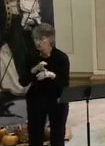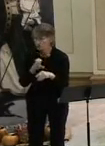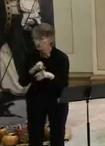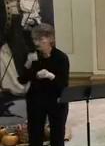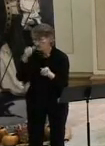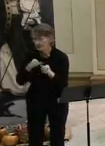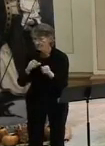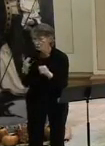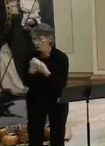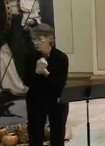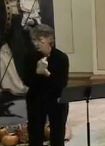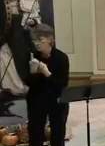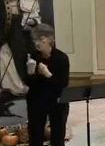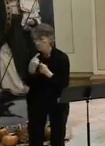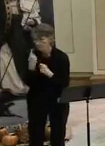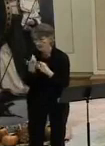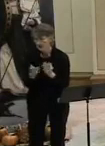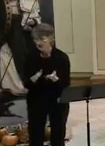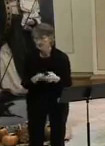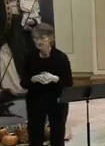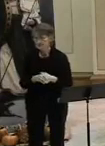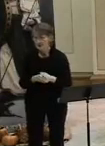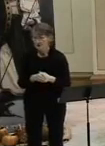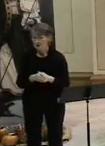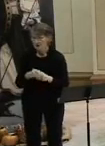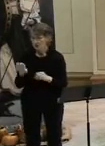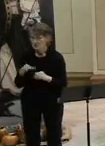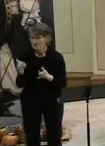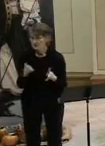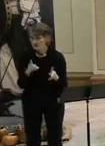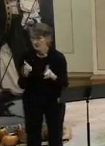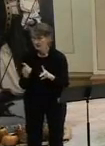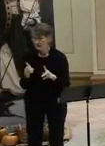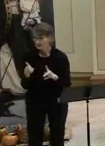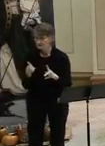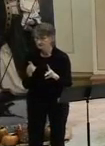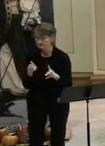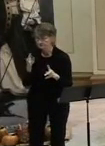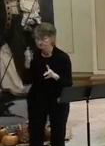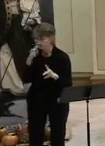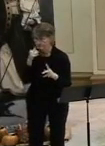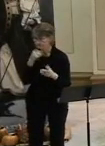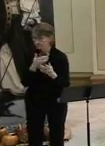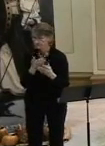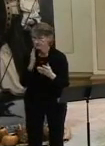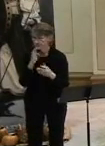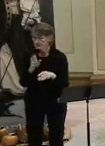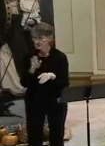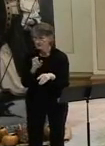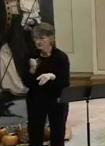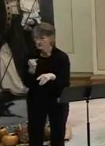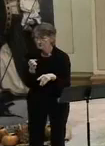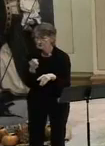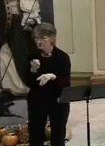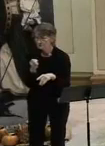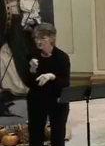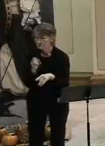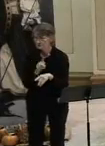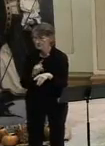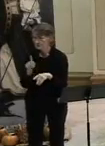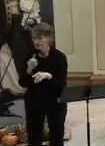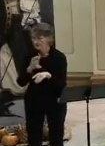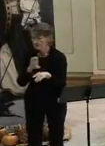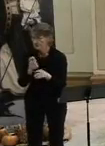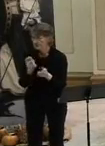Catholic Daughters' Christmas party will be held on Sunday, December 12th at 1:30 p.m. at the Parish Center. Please